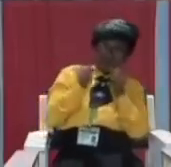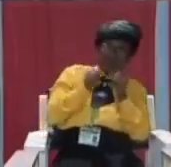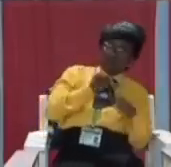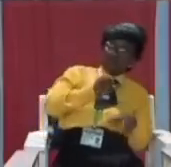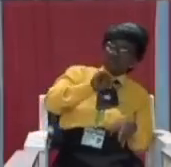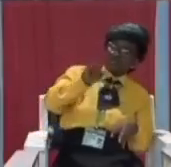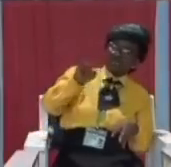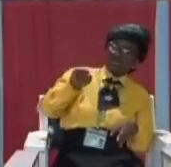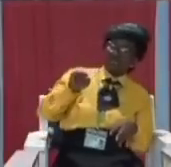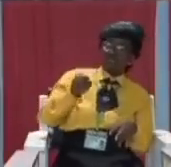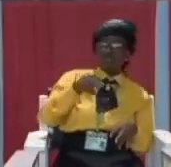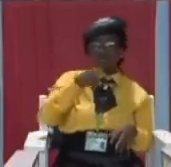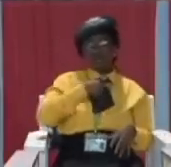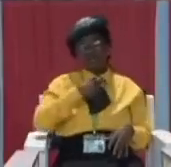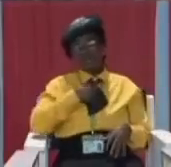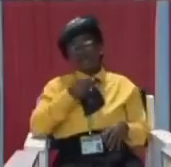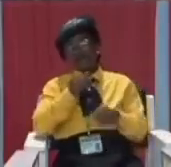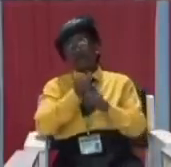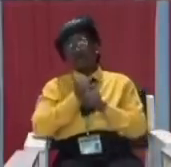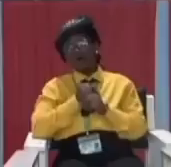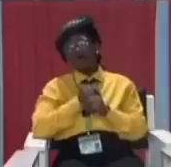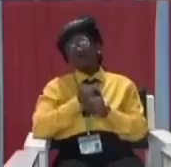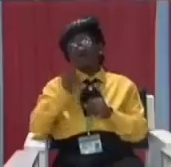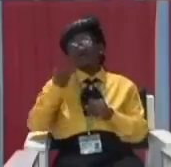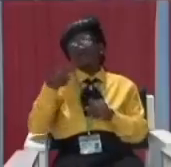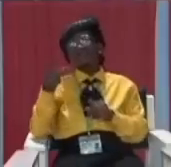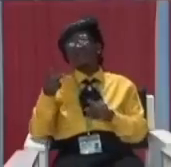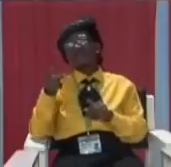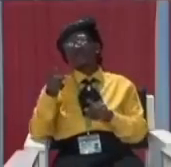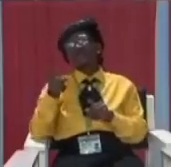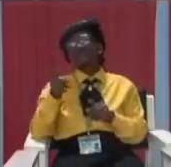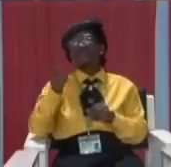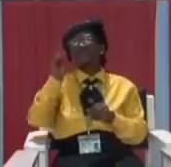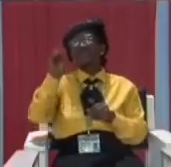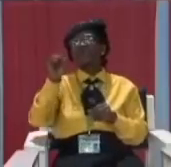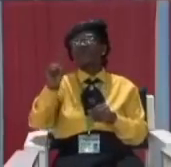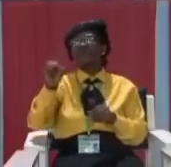Peter got a second dose of power.